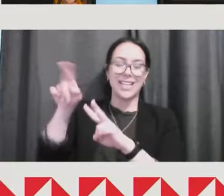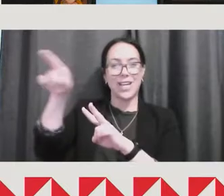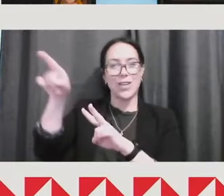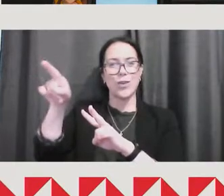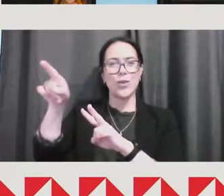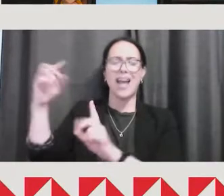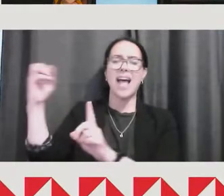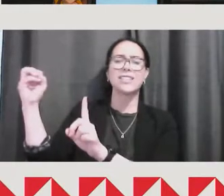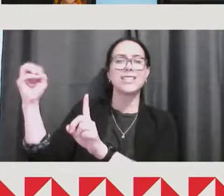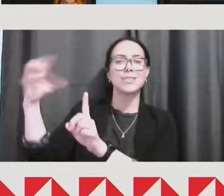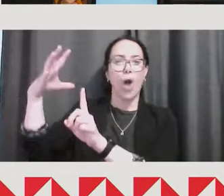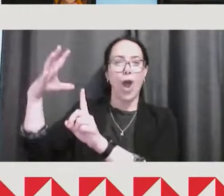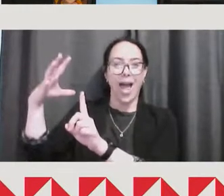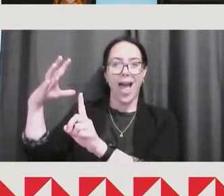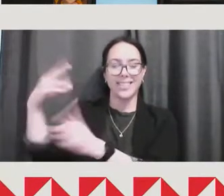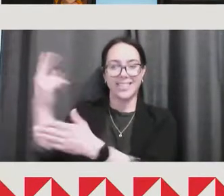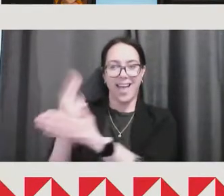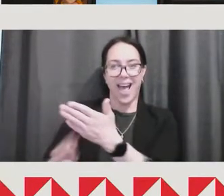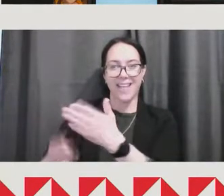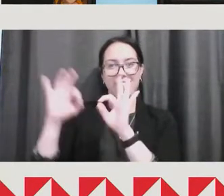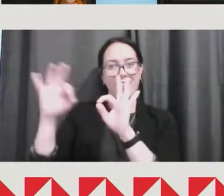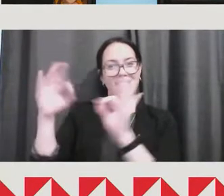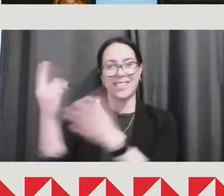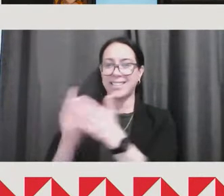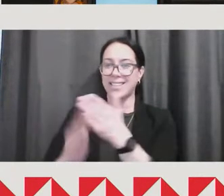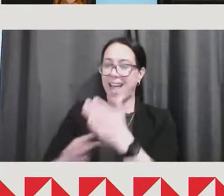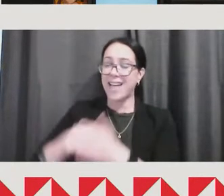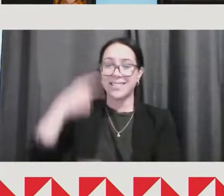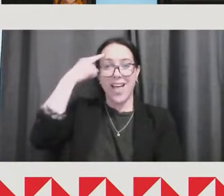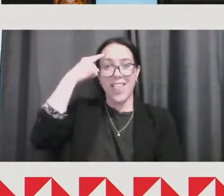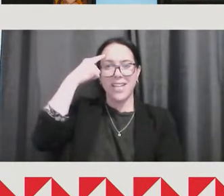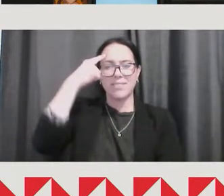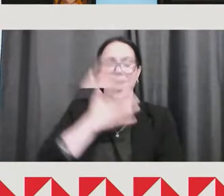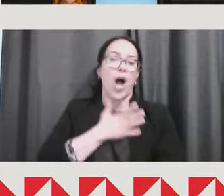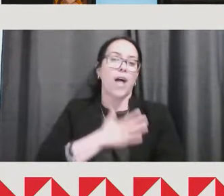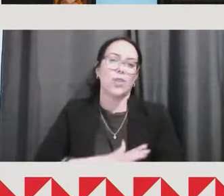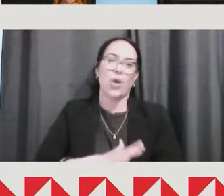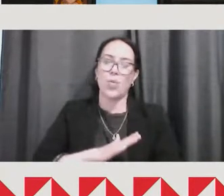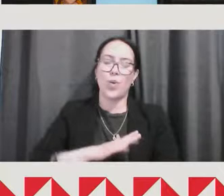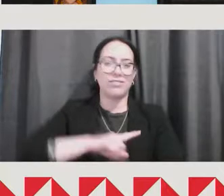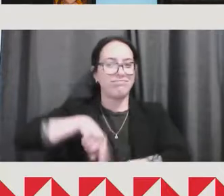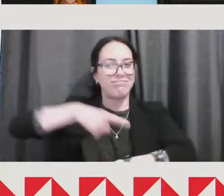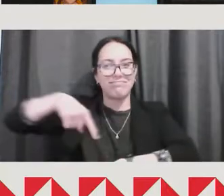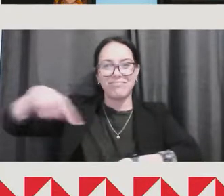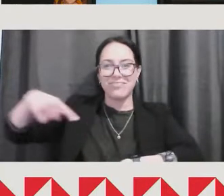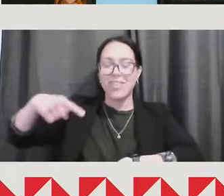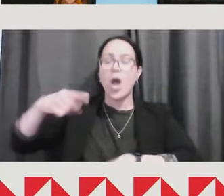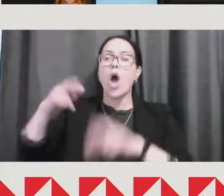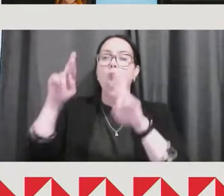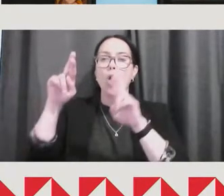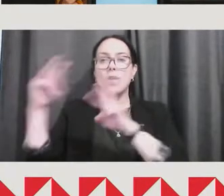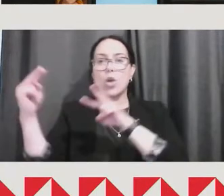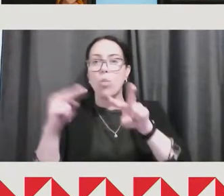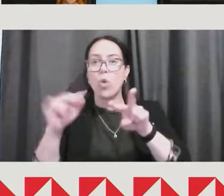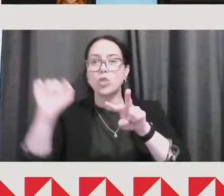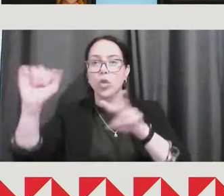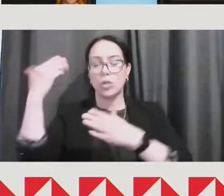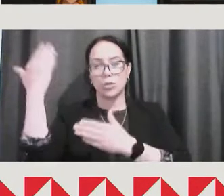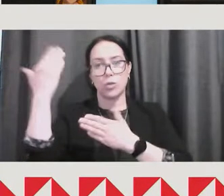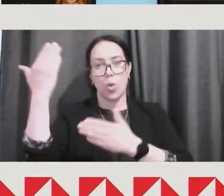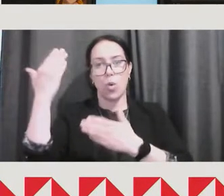I think she's a fantastic artist um yeah and I don't want to spend too much time because I hope you guys are all going to watch her talk on Zoom later